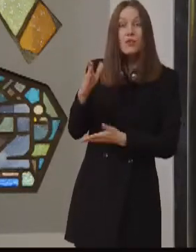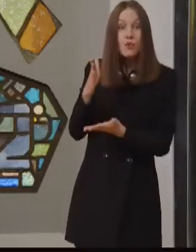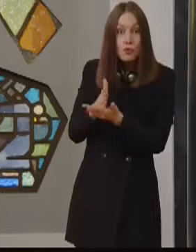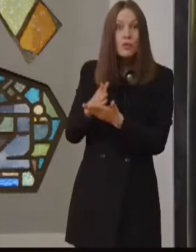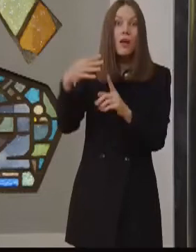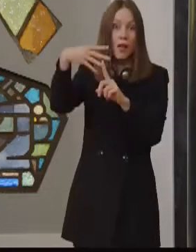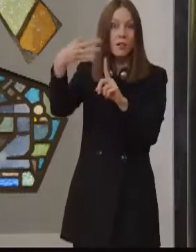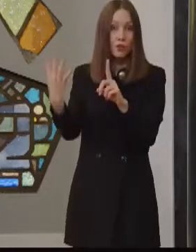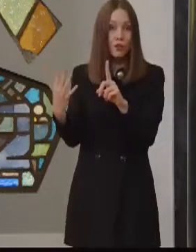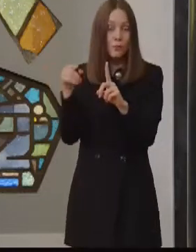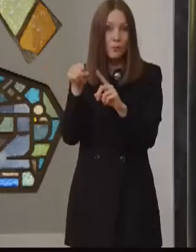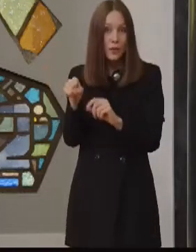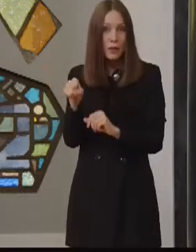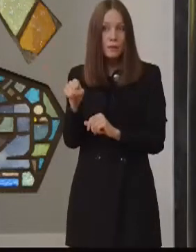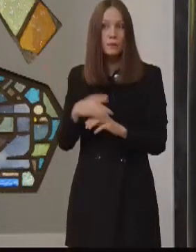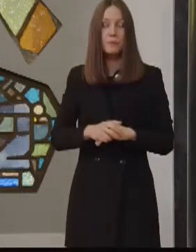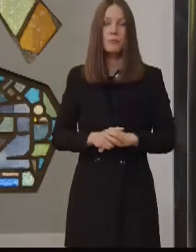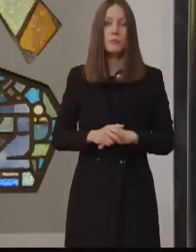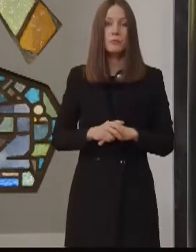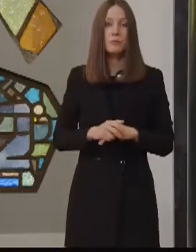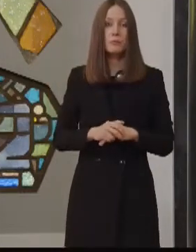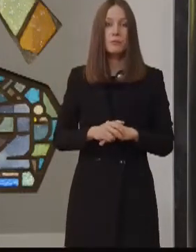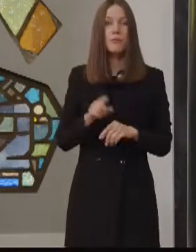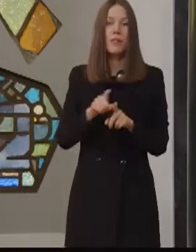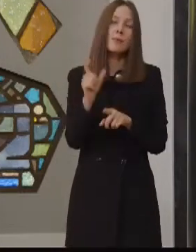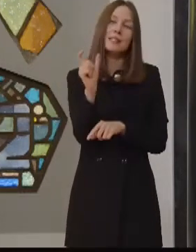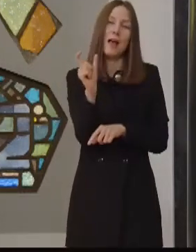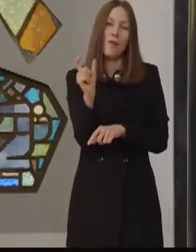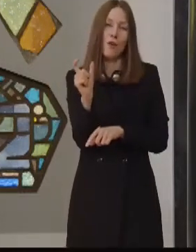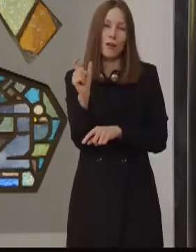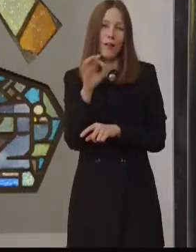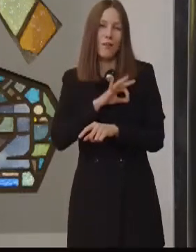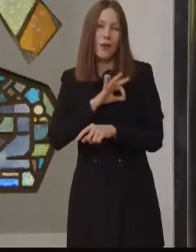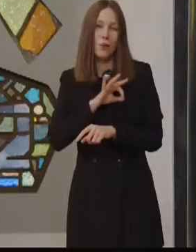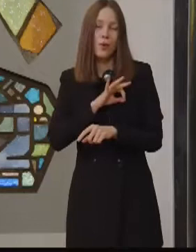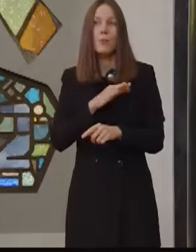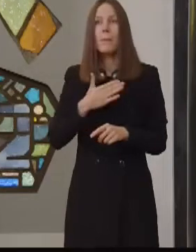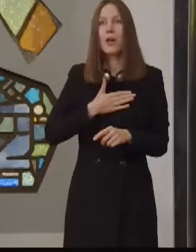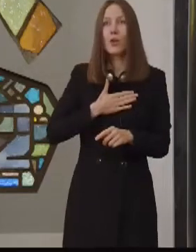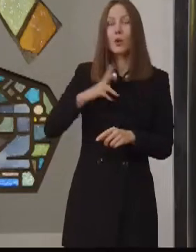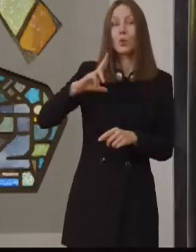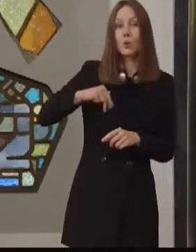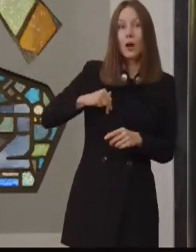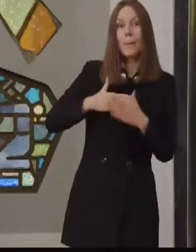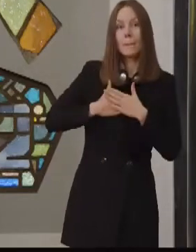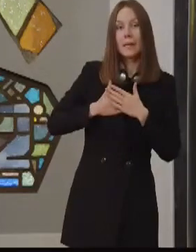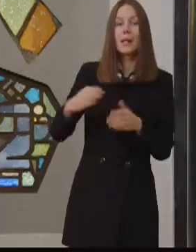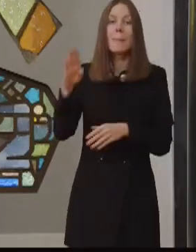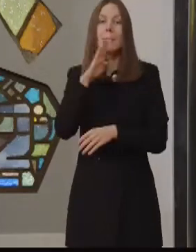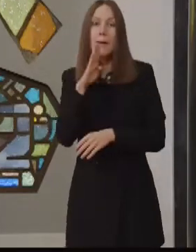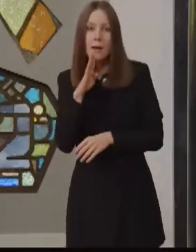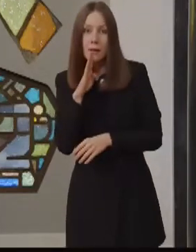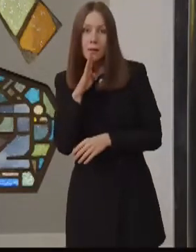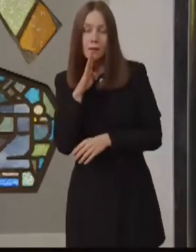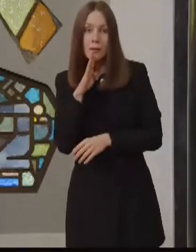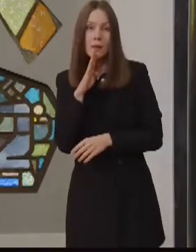child belongs to LGBT community, as we are used to using this concept,